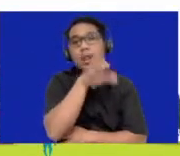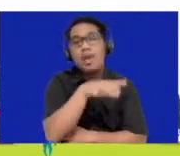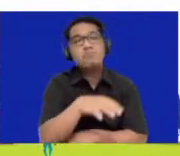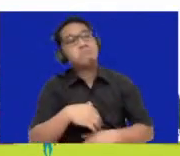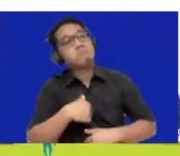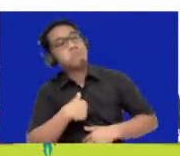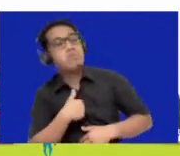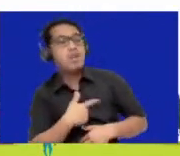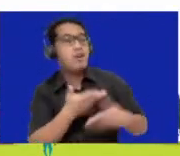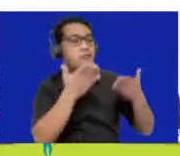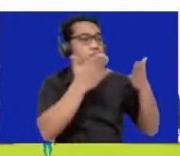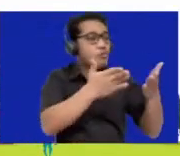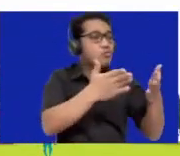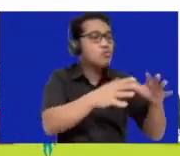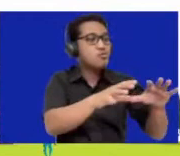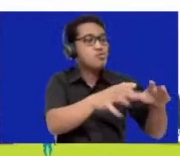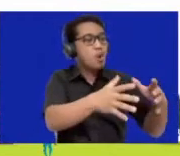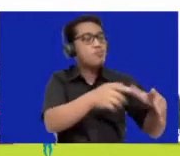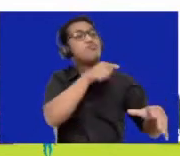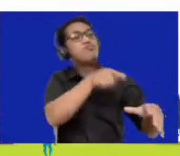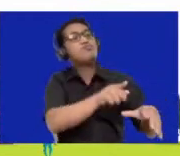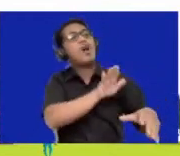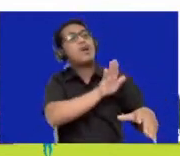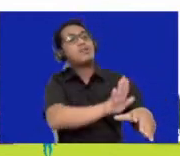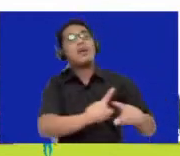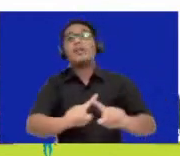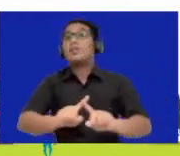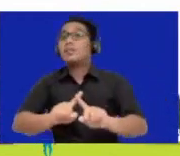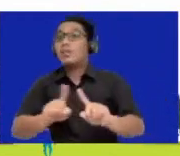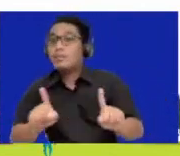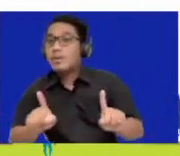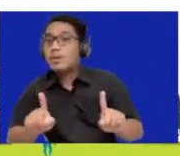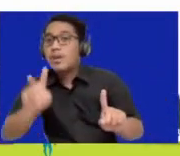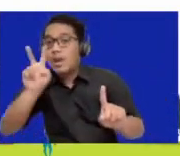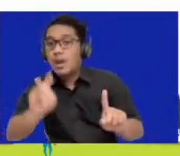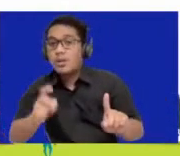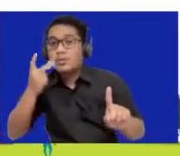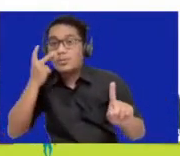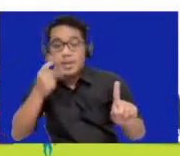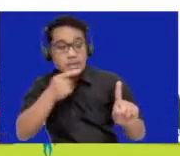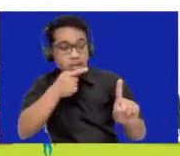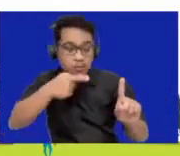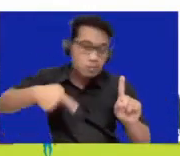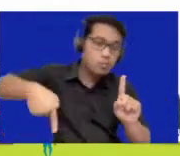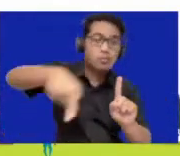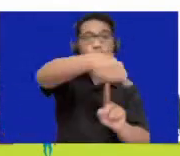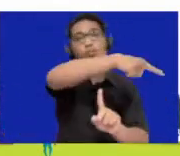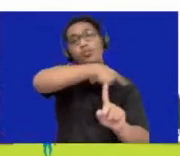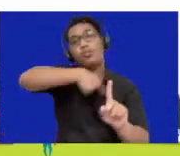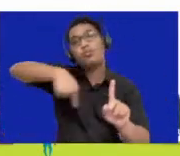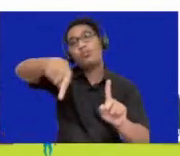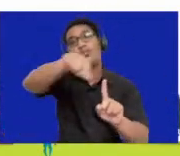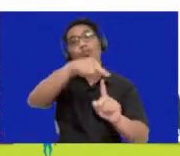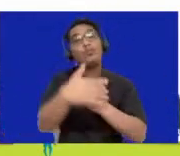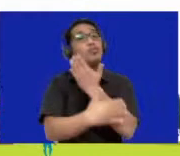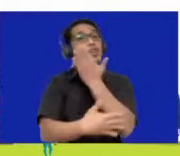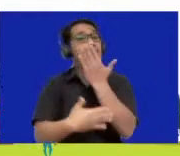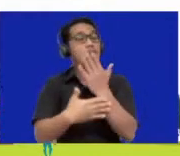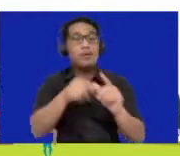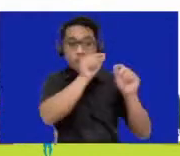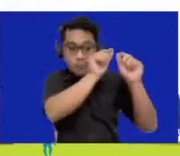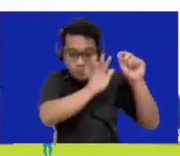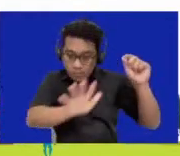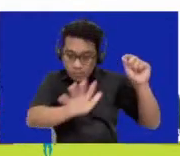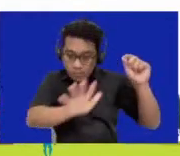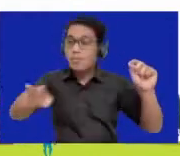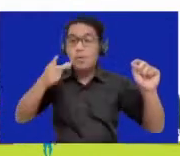your entire population, for an entire country. You also are dealing with budgetary constraints. A dollar that you invest